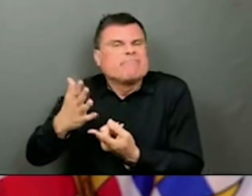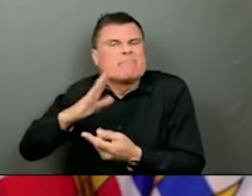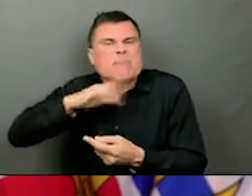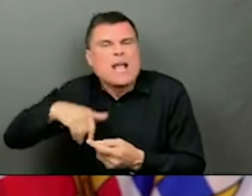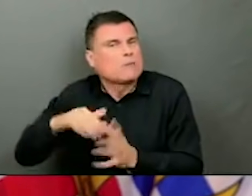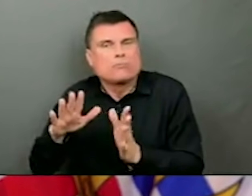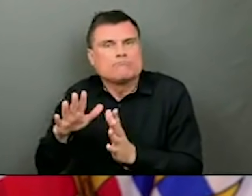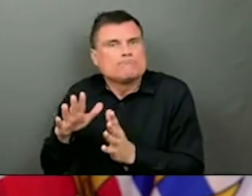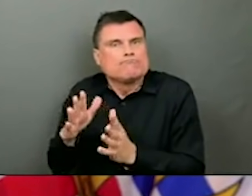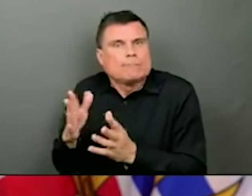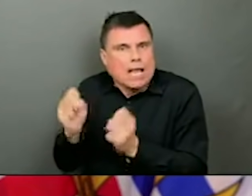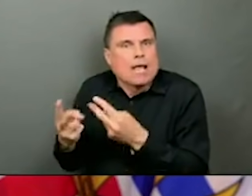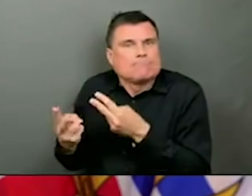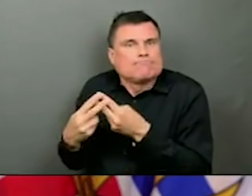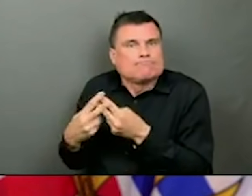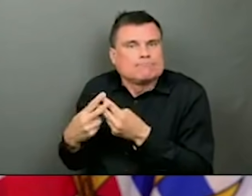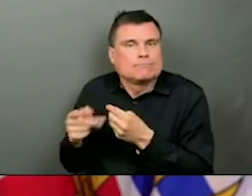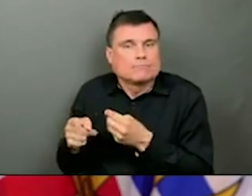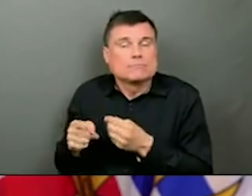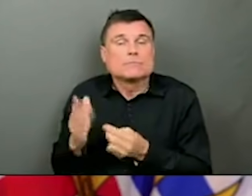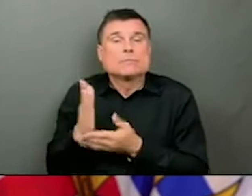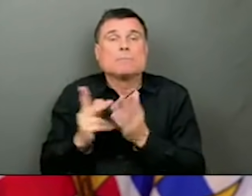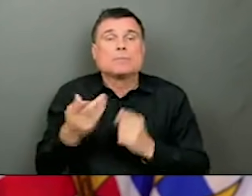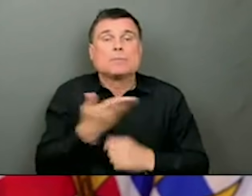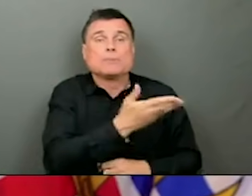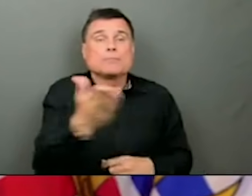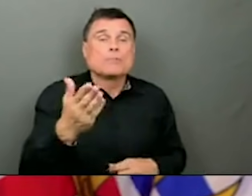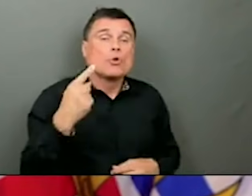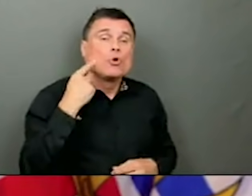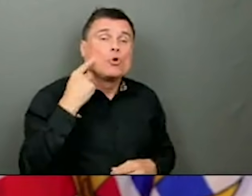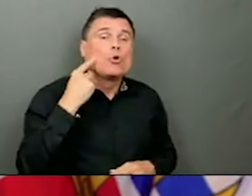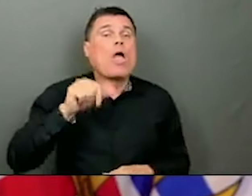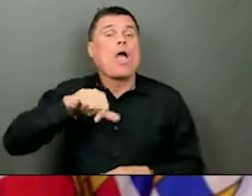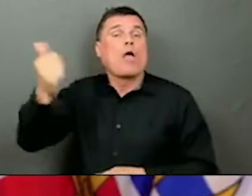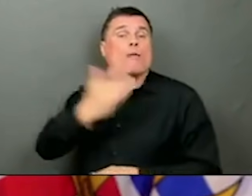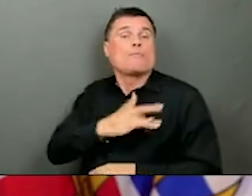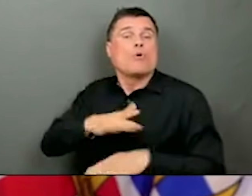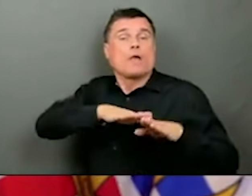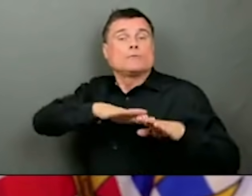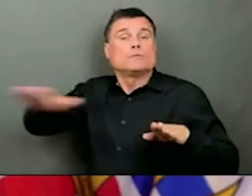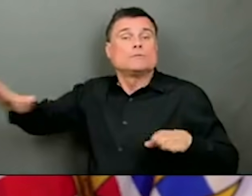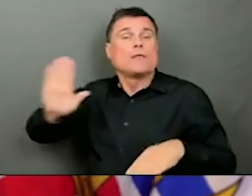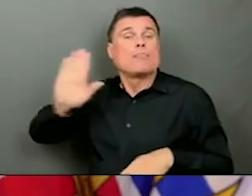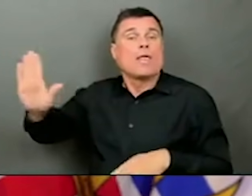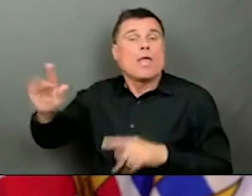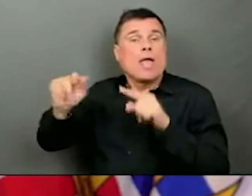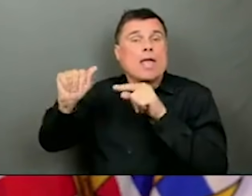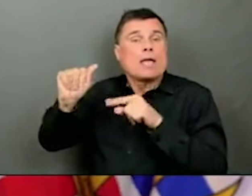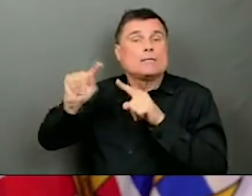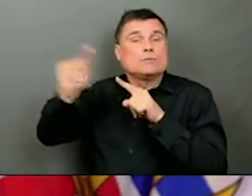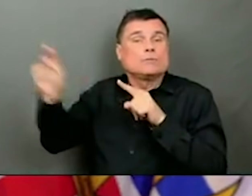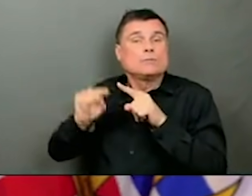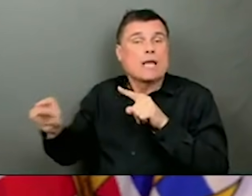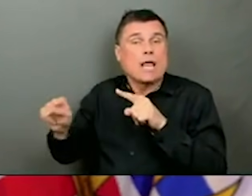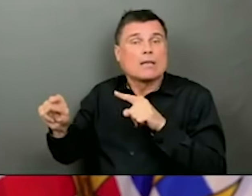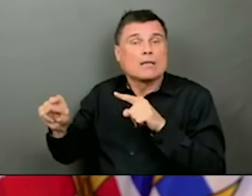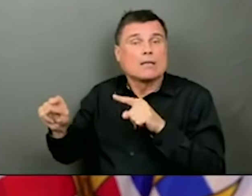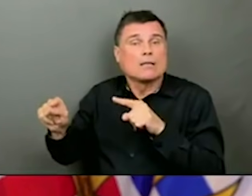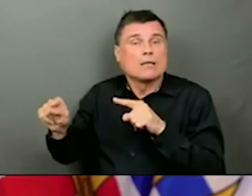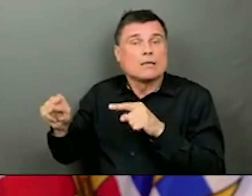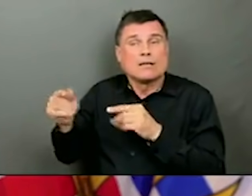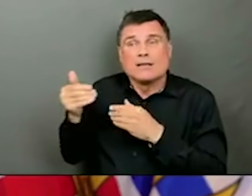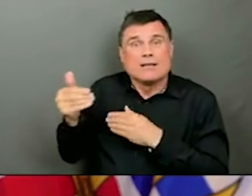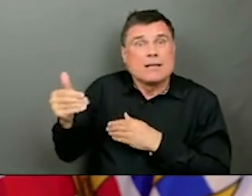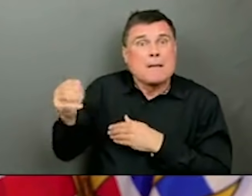other provinces expires at the end of May. We have used up all of the AstraZeneca that we received